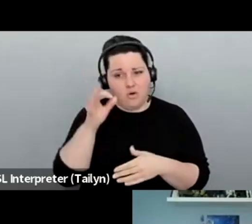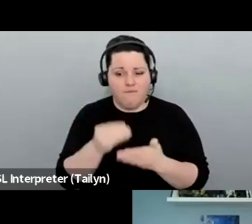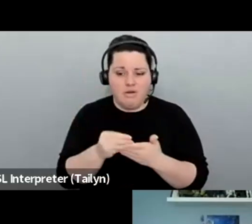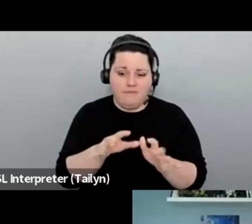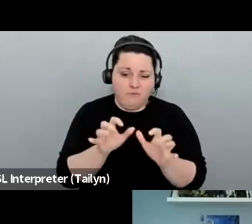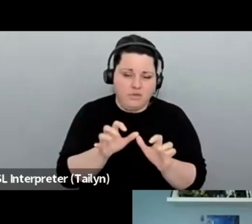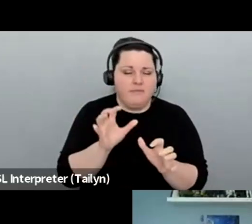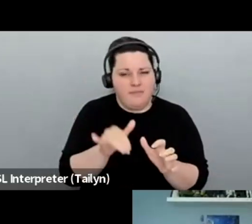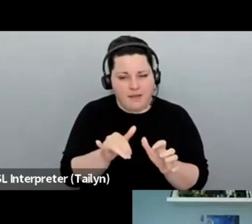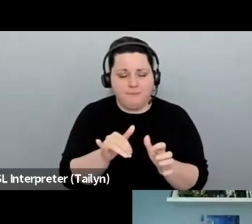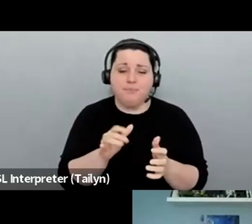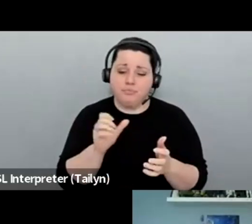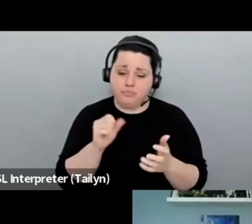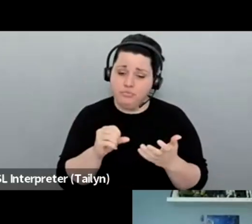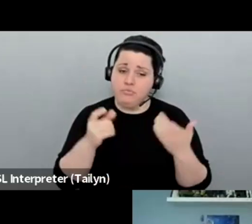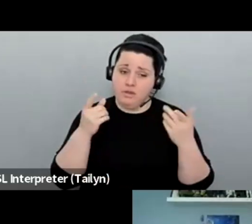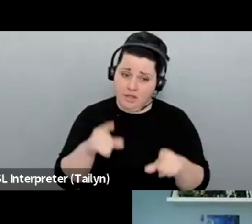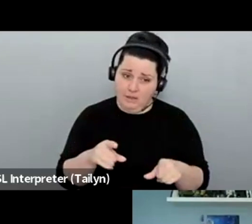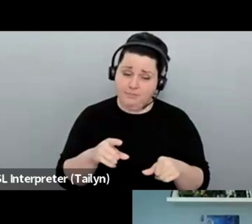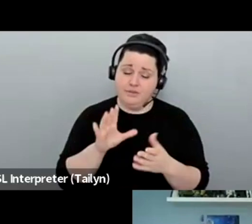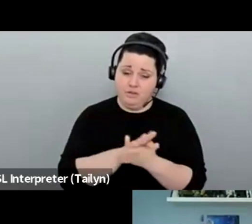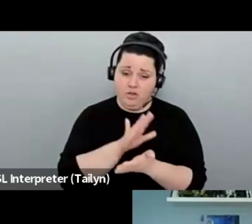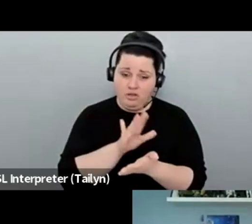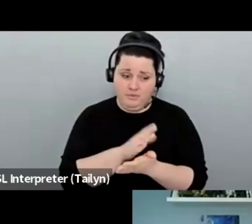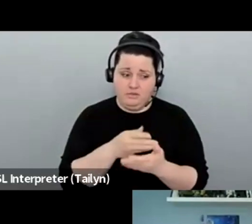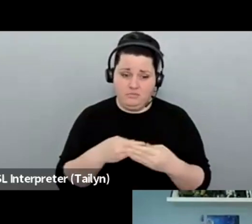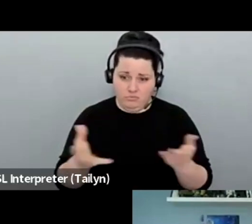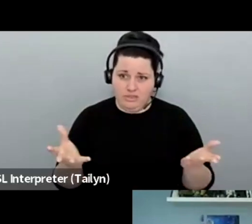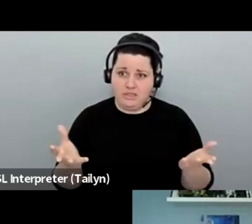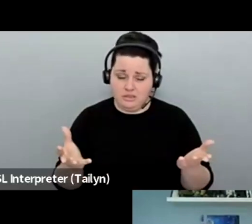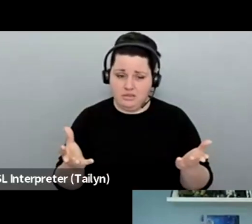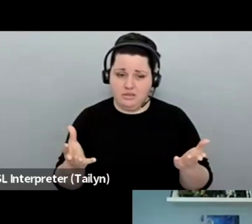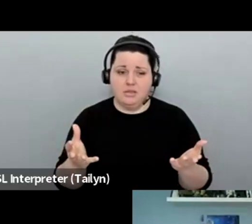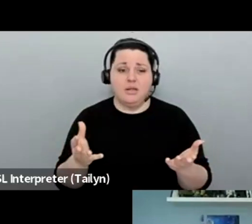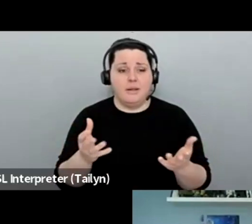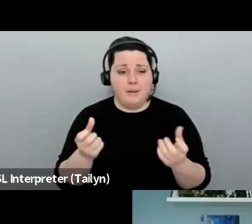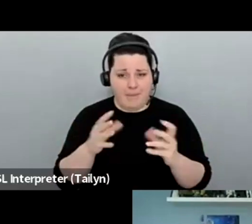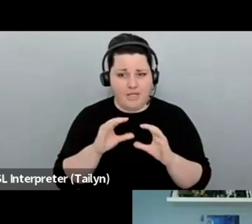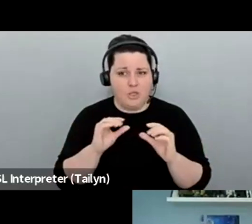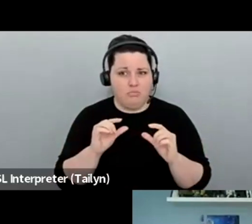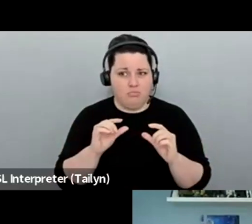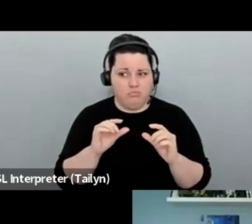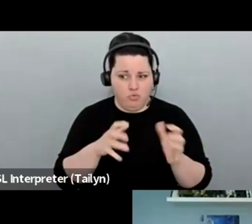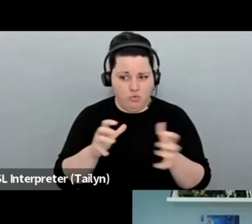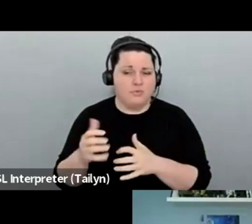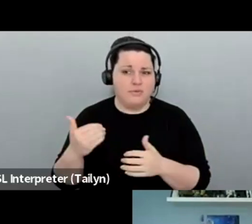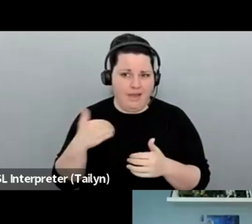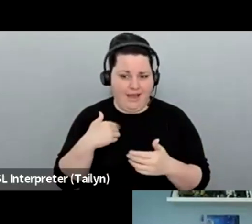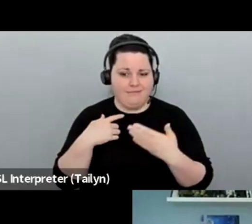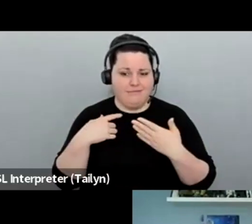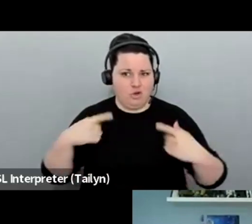that. So once that documentation gets released, to everyone's point, a lot of groups already have an argument ready